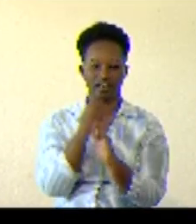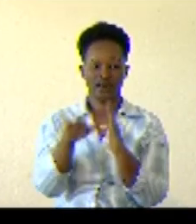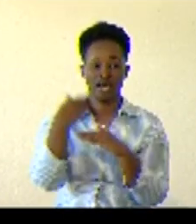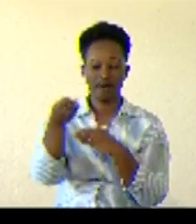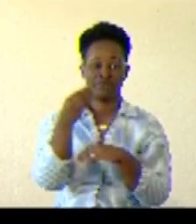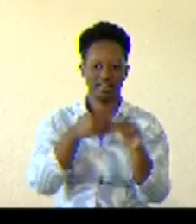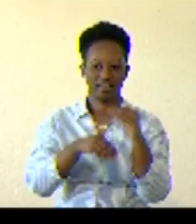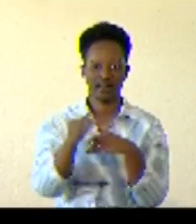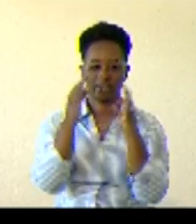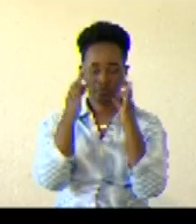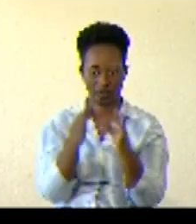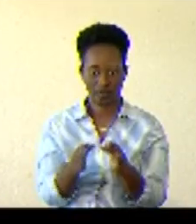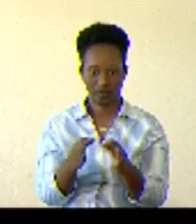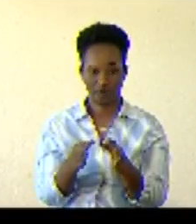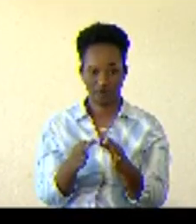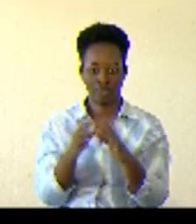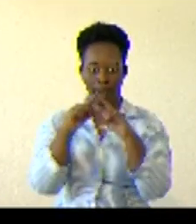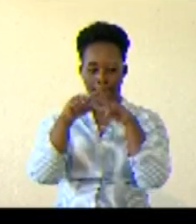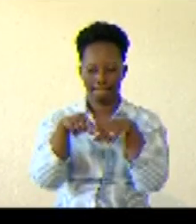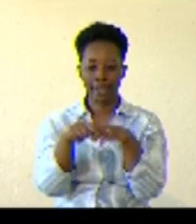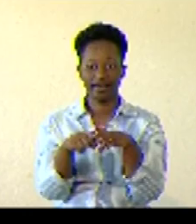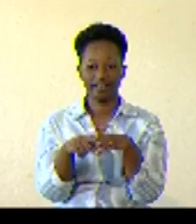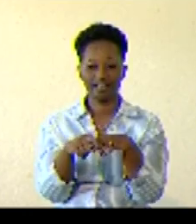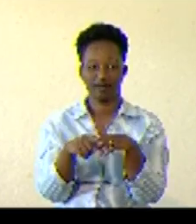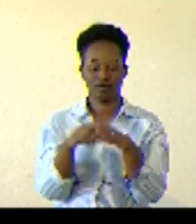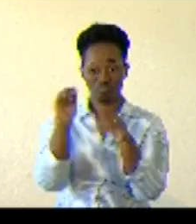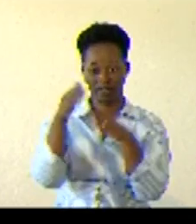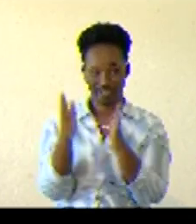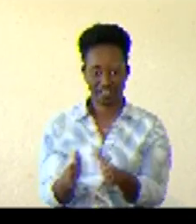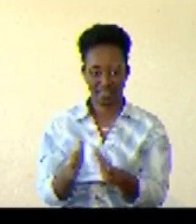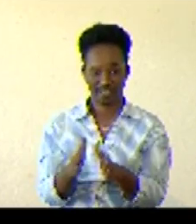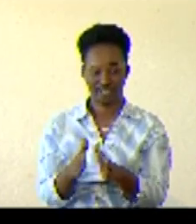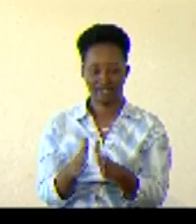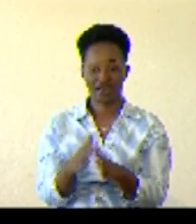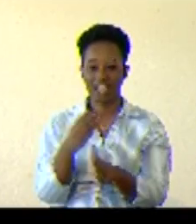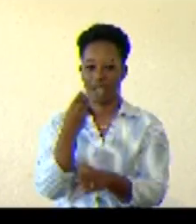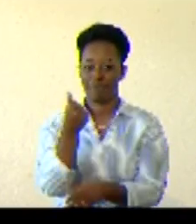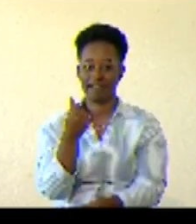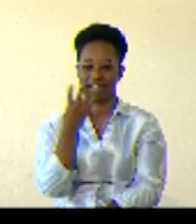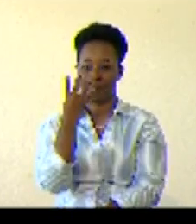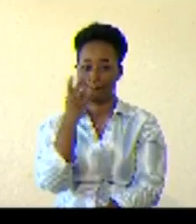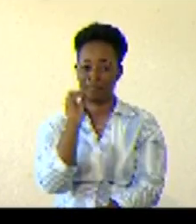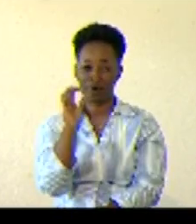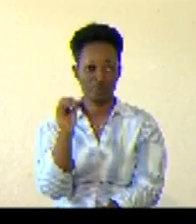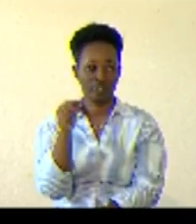after selling goods by farm was $400.